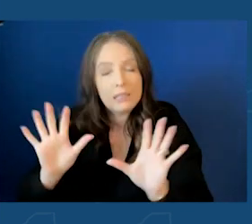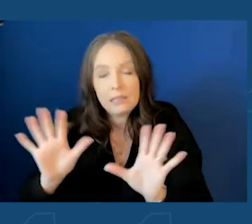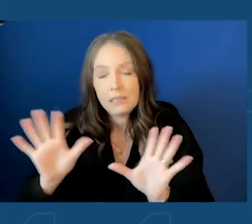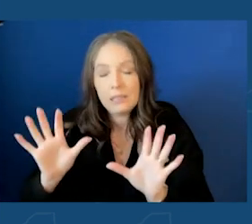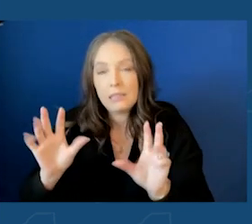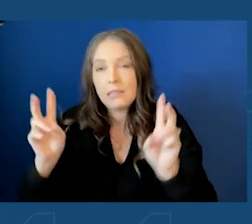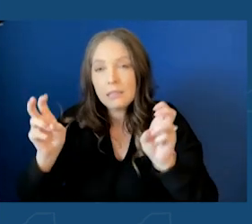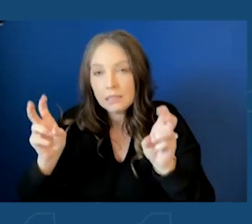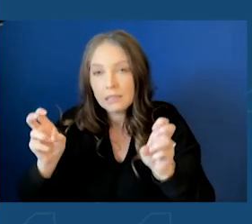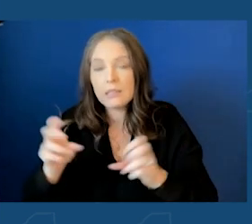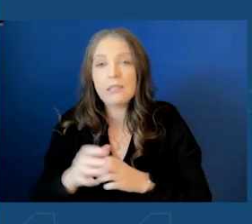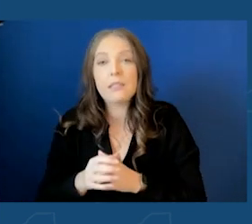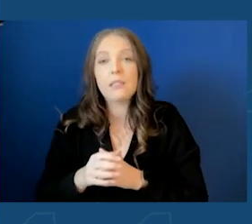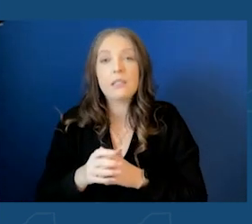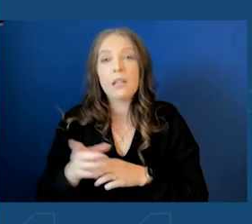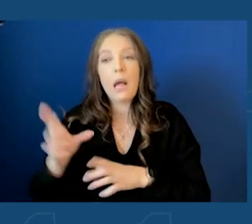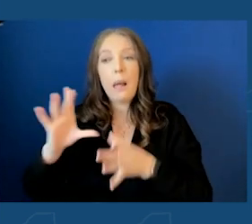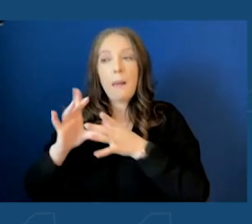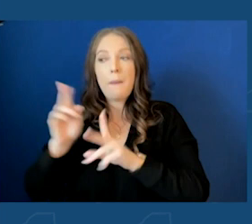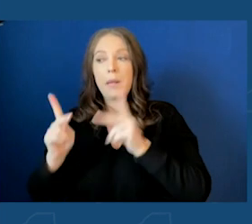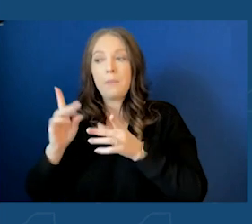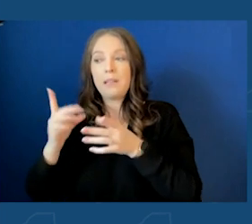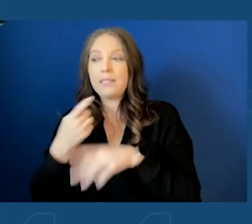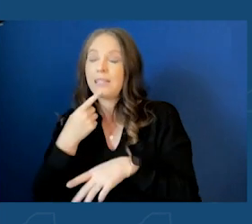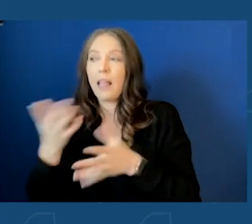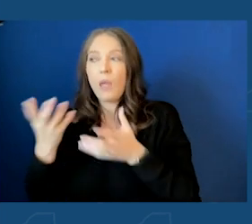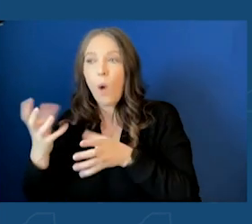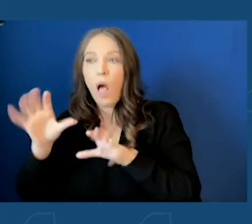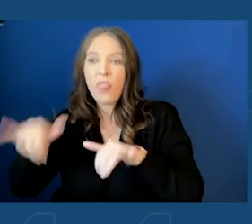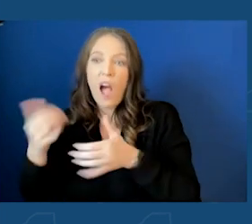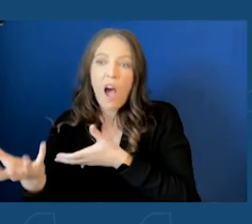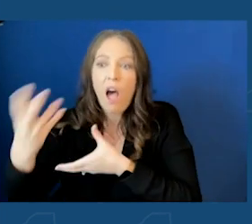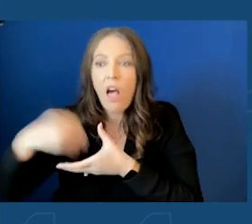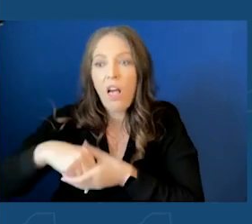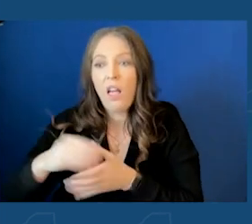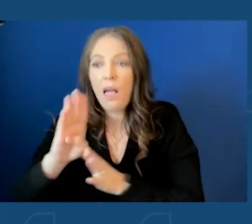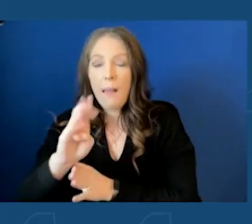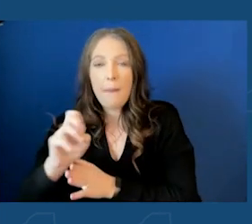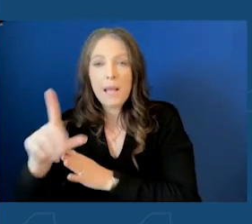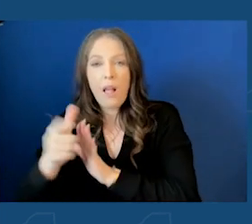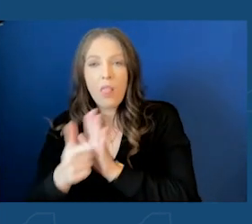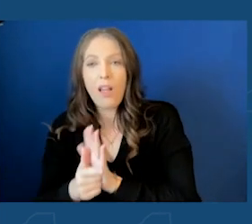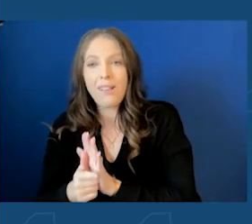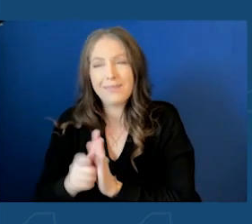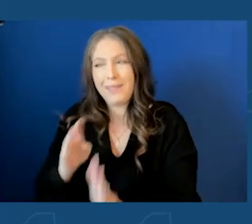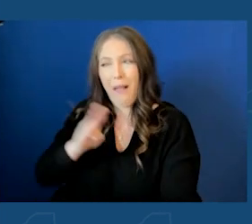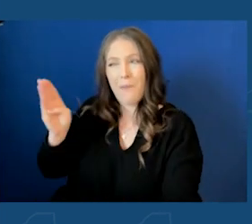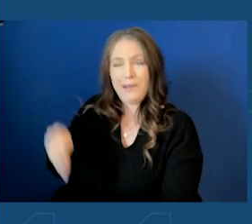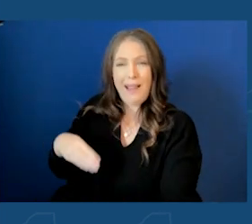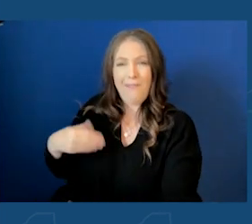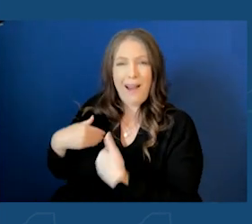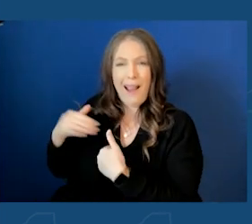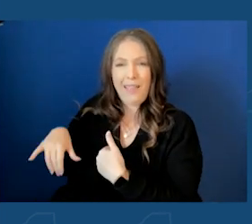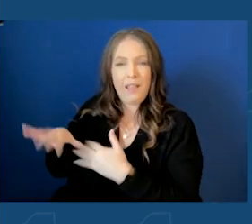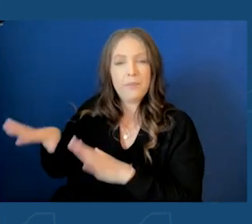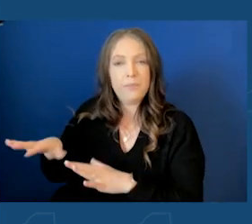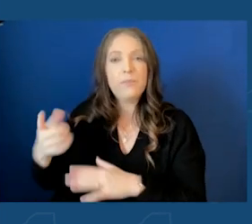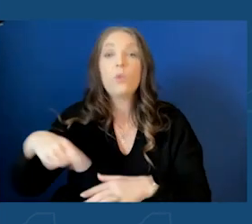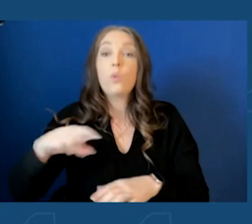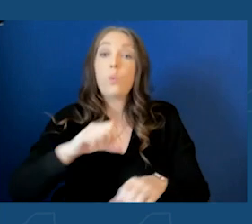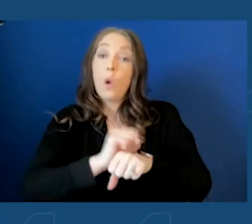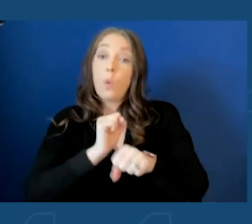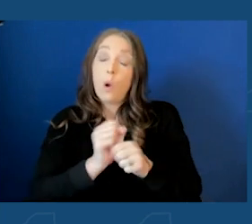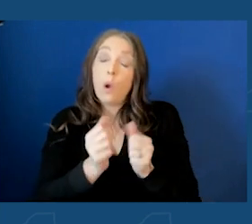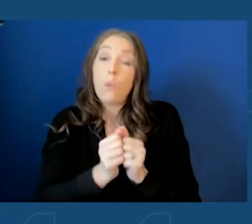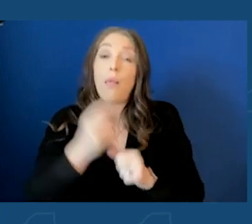want to see in the bail laws, which we never had before anyhow. So we have worked with our mental health professionals. We're actually retraining the law enforcement